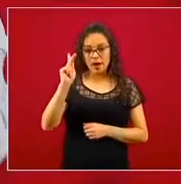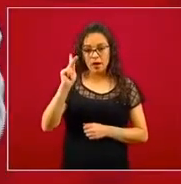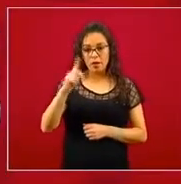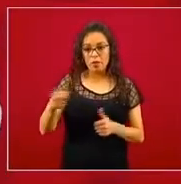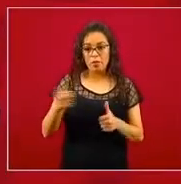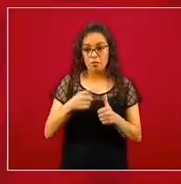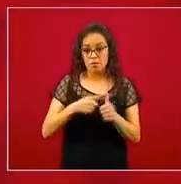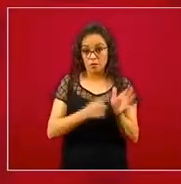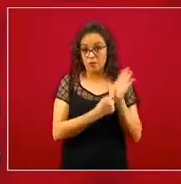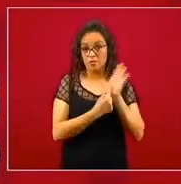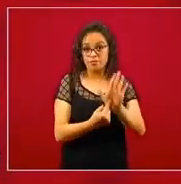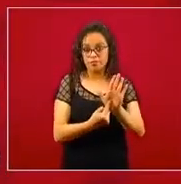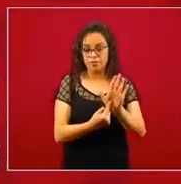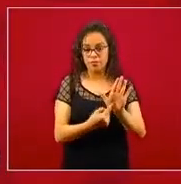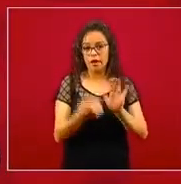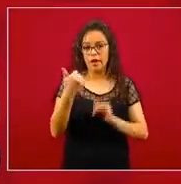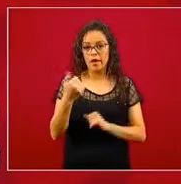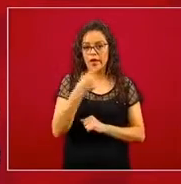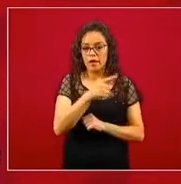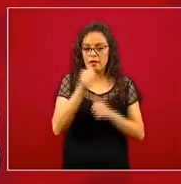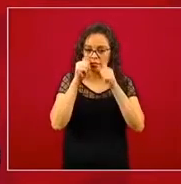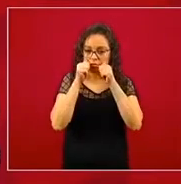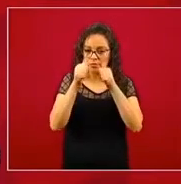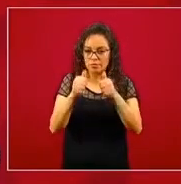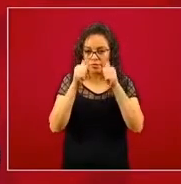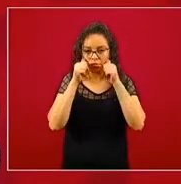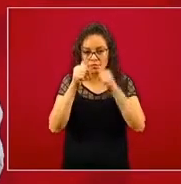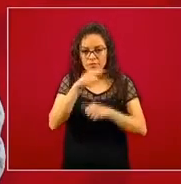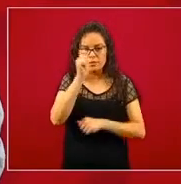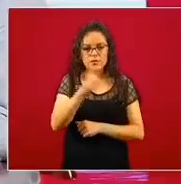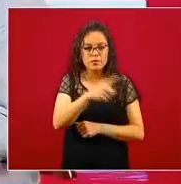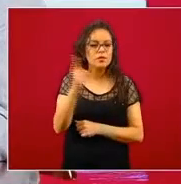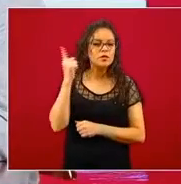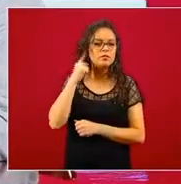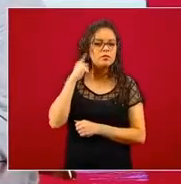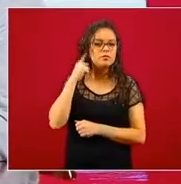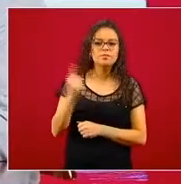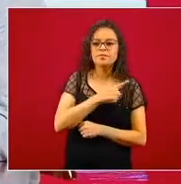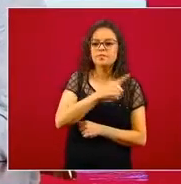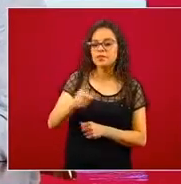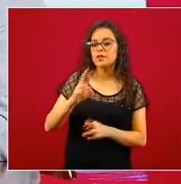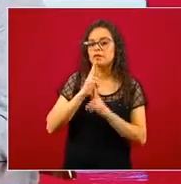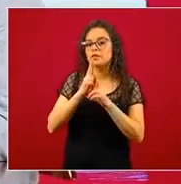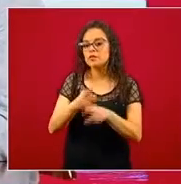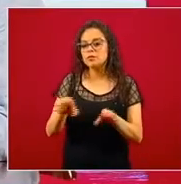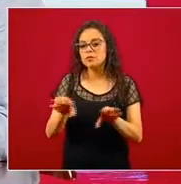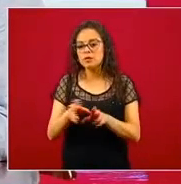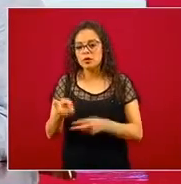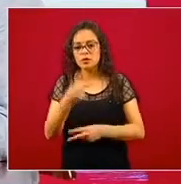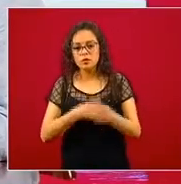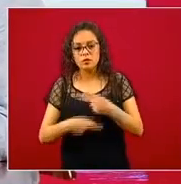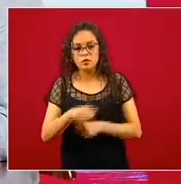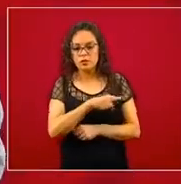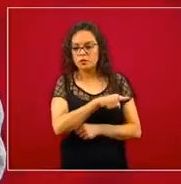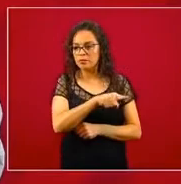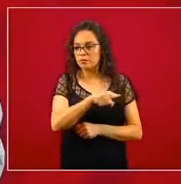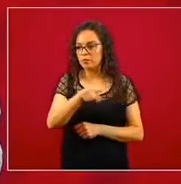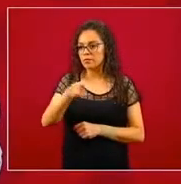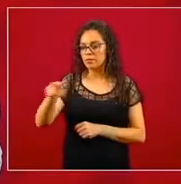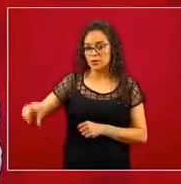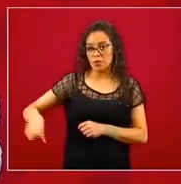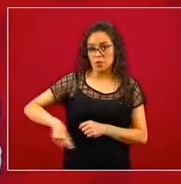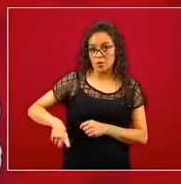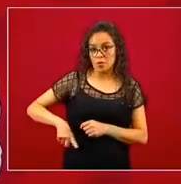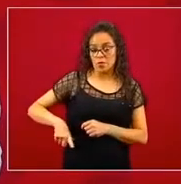the same, and that's how we have this very close mechanism bond. And it is good that